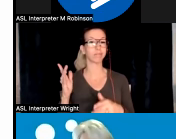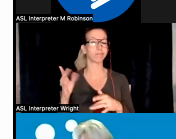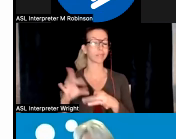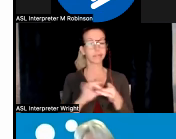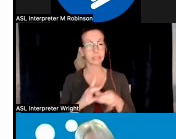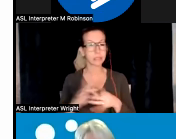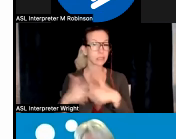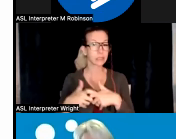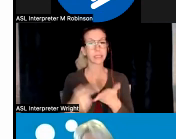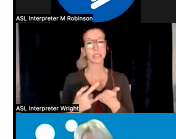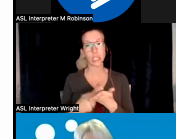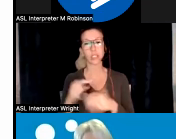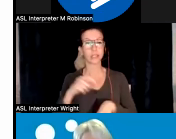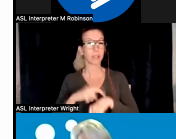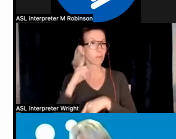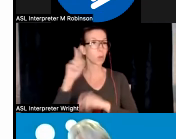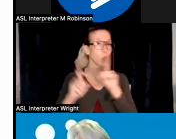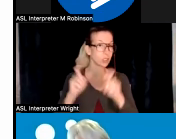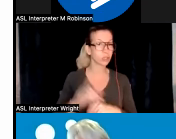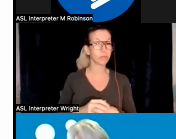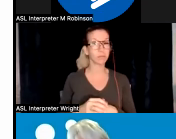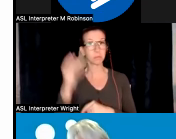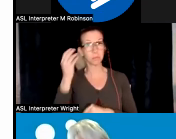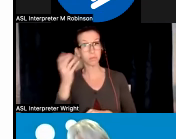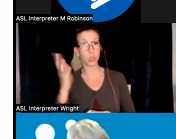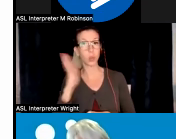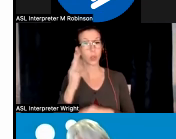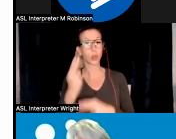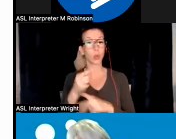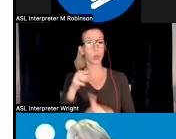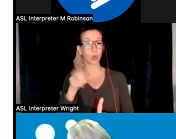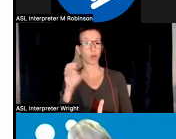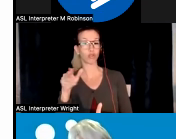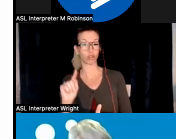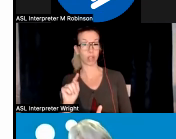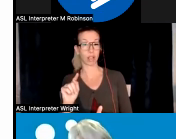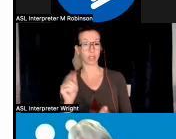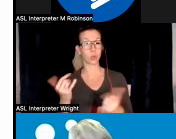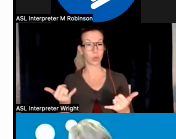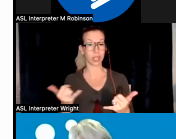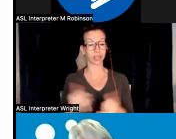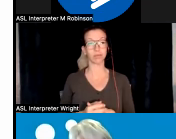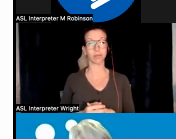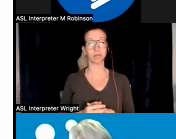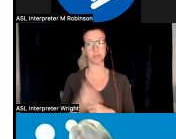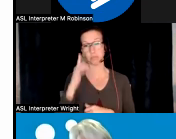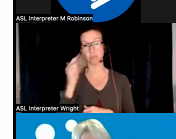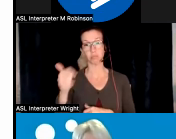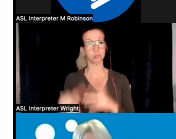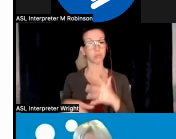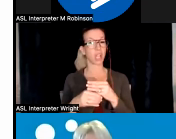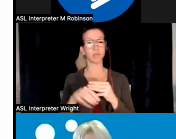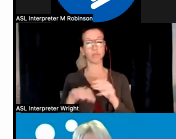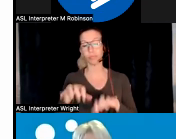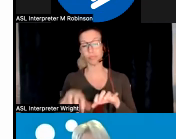will be able to ask. So please just note that we will be using our chat box function today, and feel free to add any questions so that our presenters